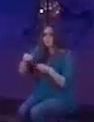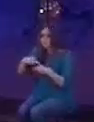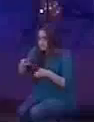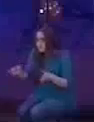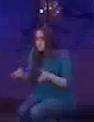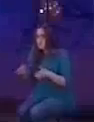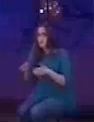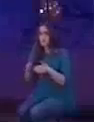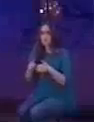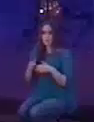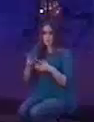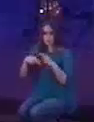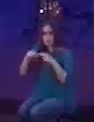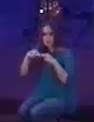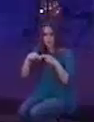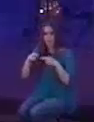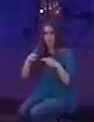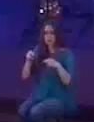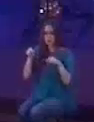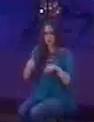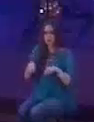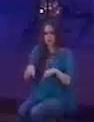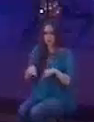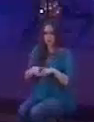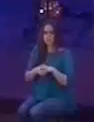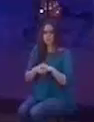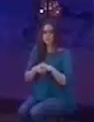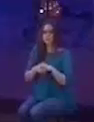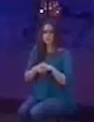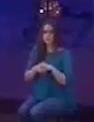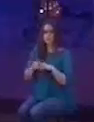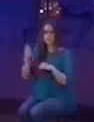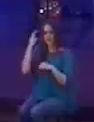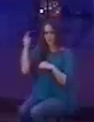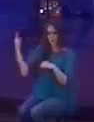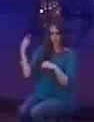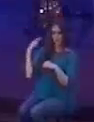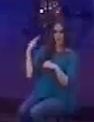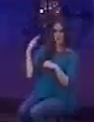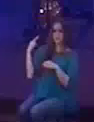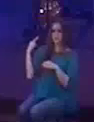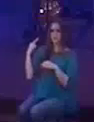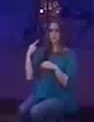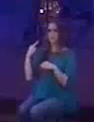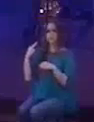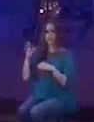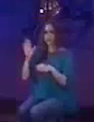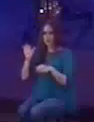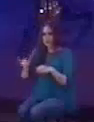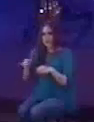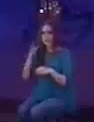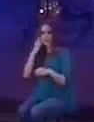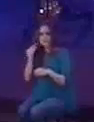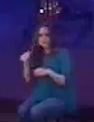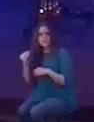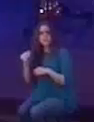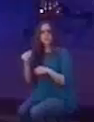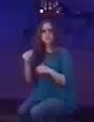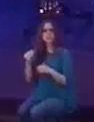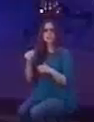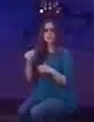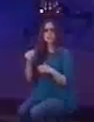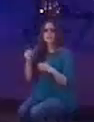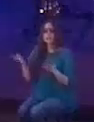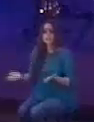and building this building here. And as I think back to those times, I think about the whole experience, whether it be, you know, here in the where